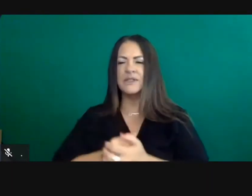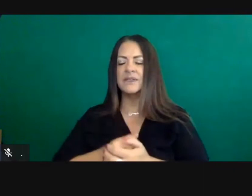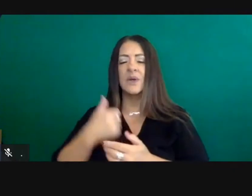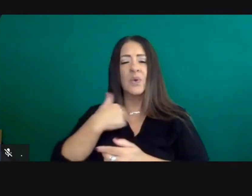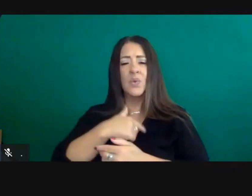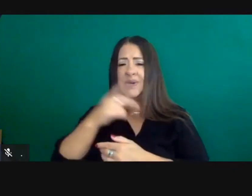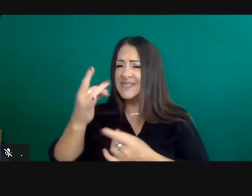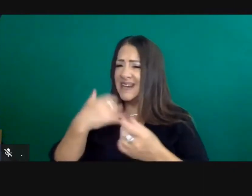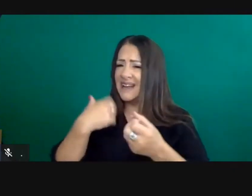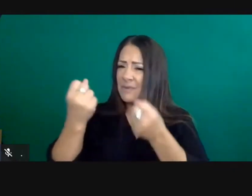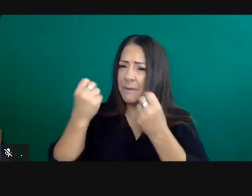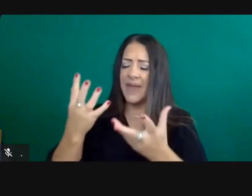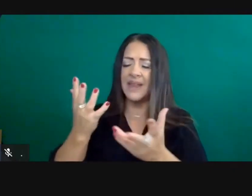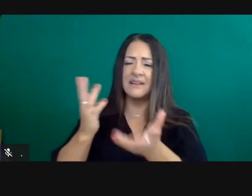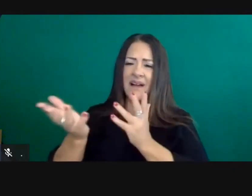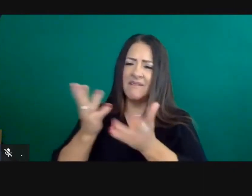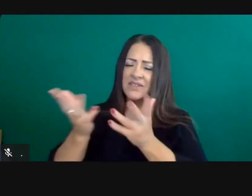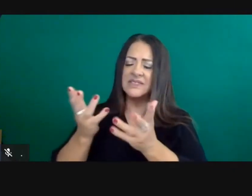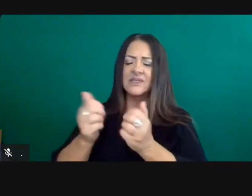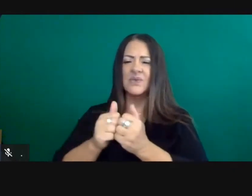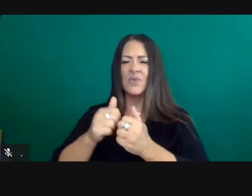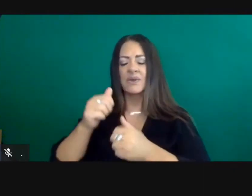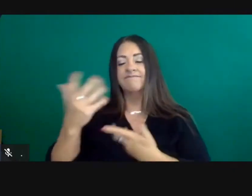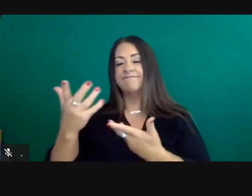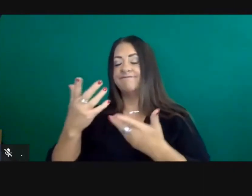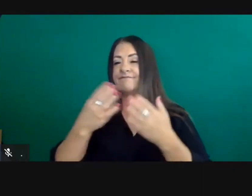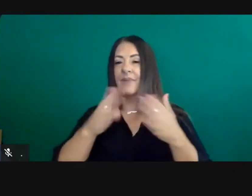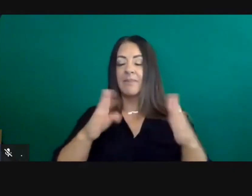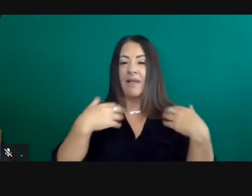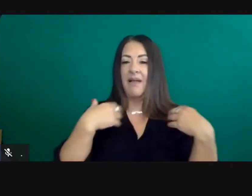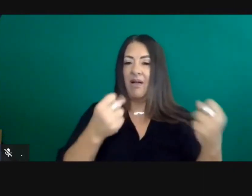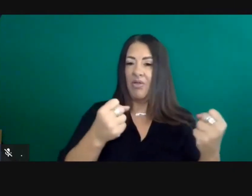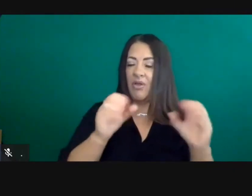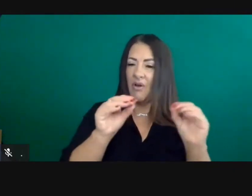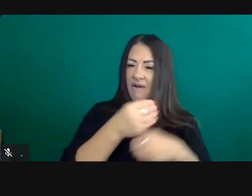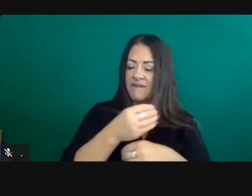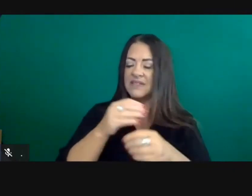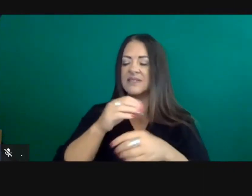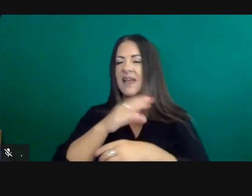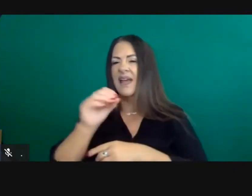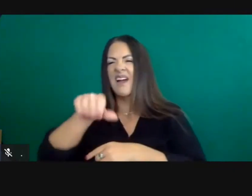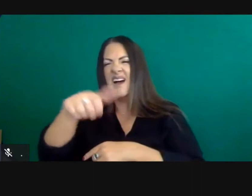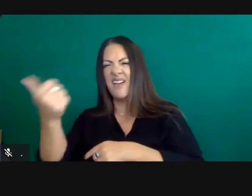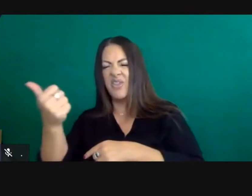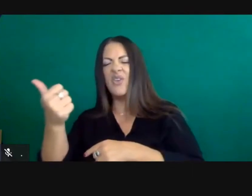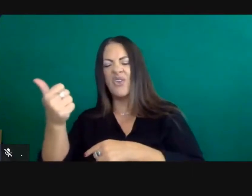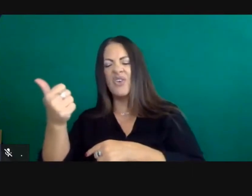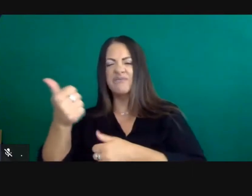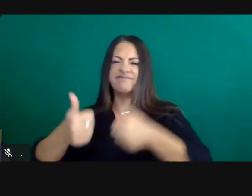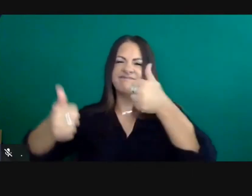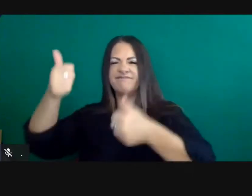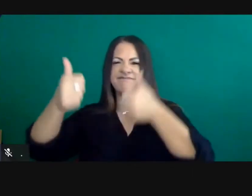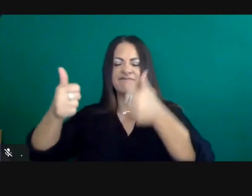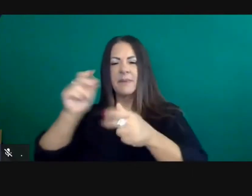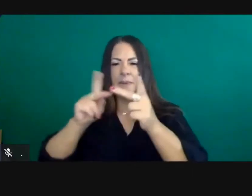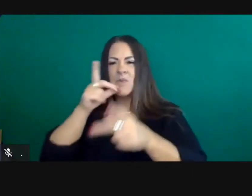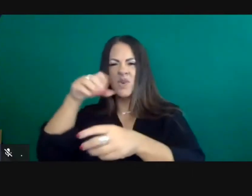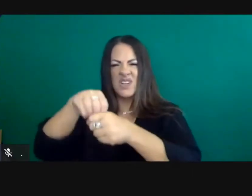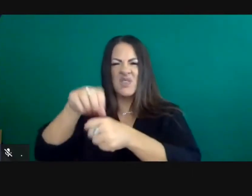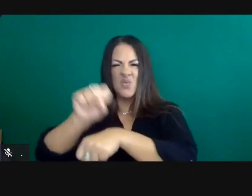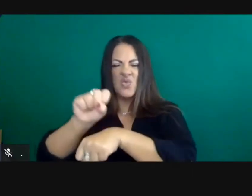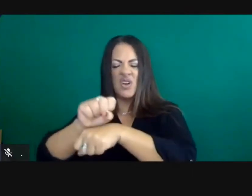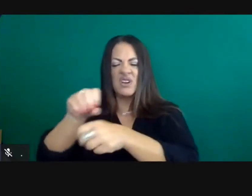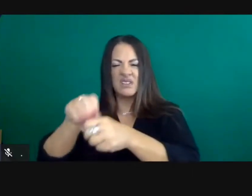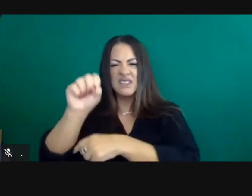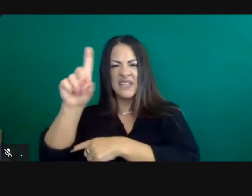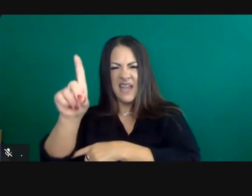conversations, not just with public health leaders, but some of the other leaders in San Diego County to ensure that the state is receiving all of the data. And